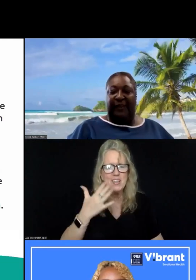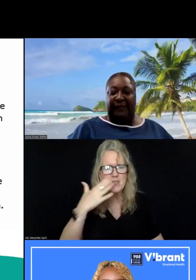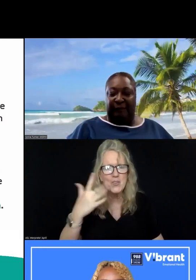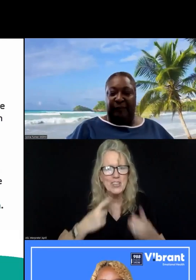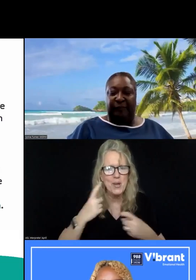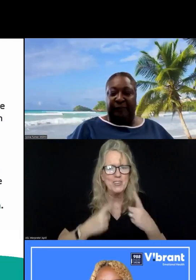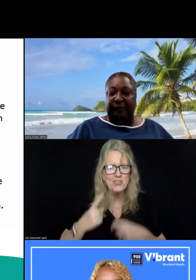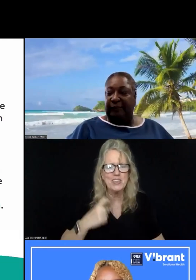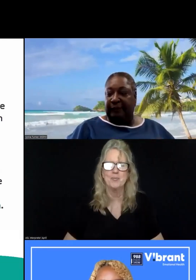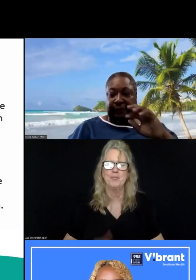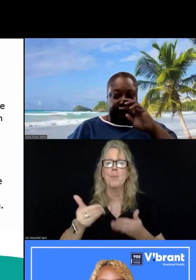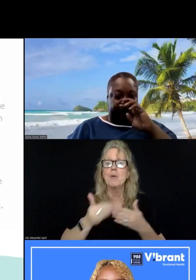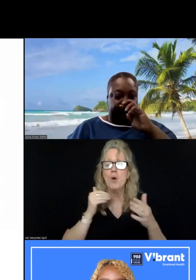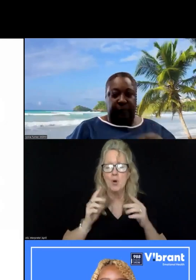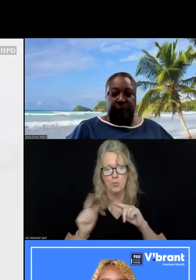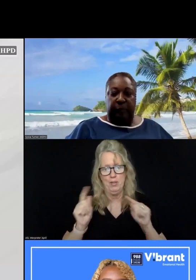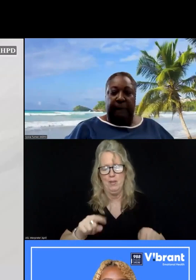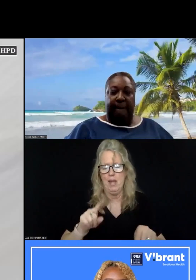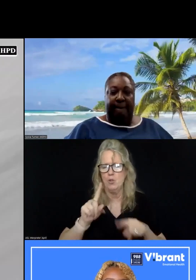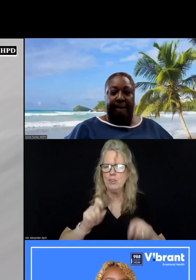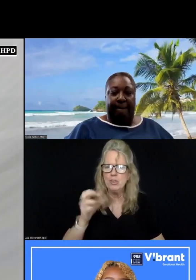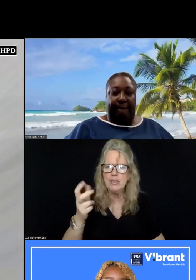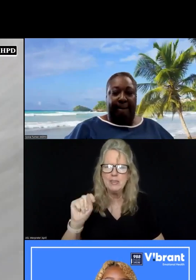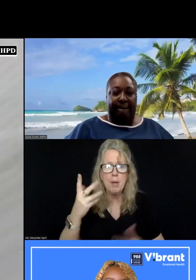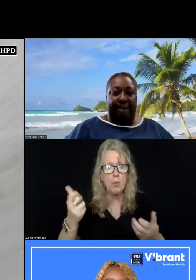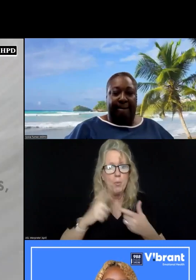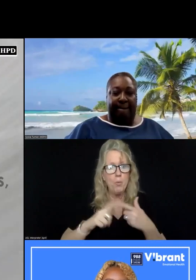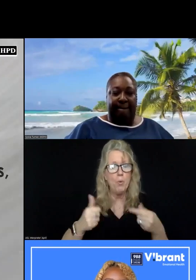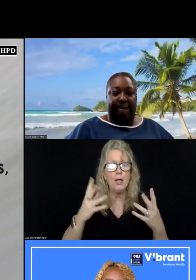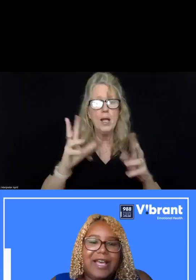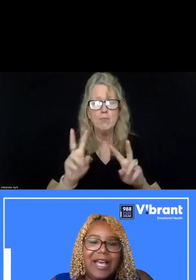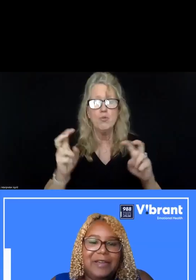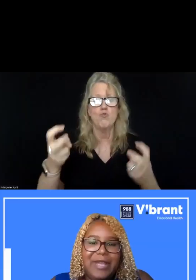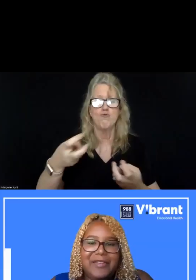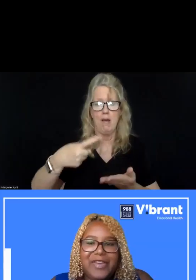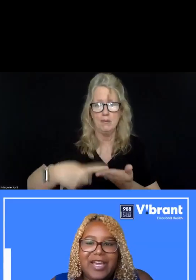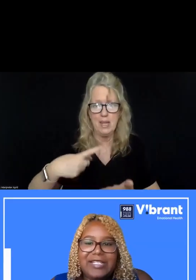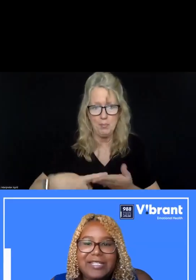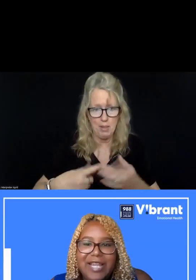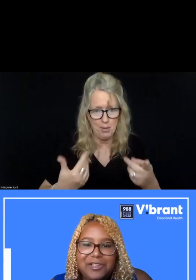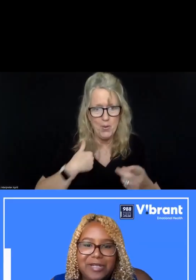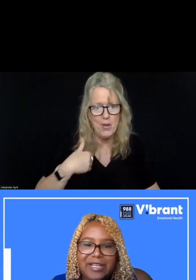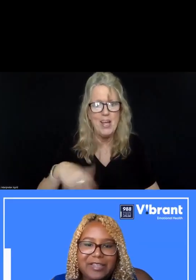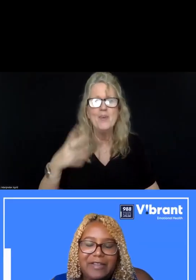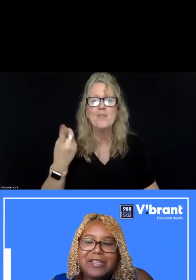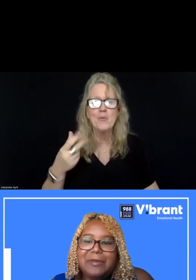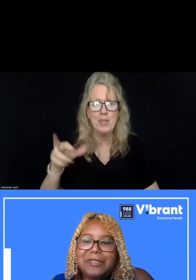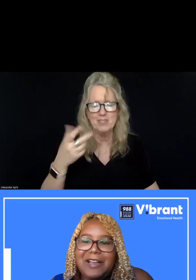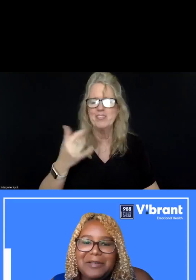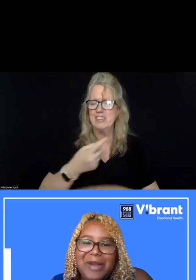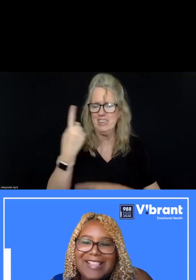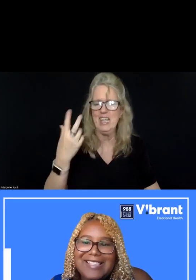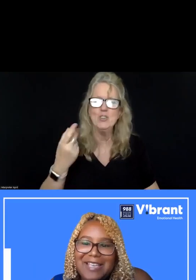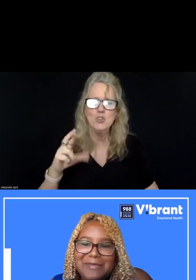questions. Before we go to those questions in the chat, let me bring up our roundtable. We have today joining us on the